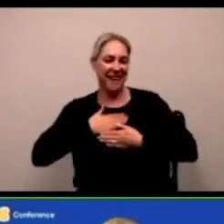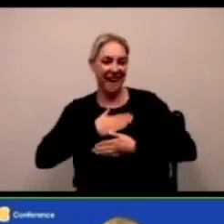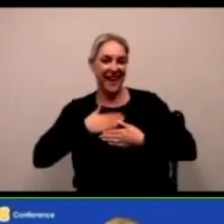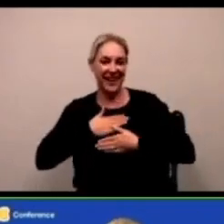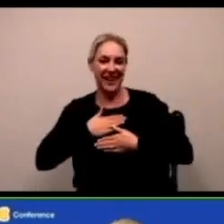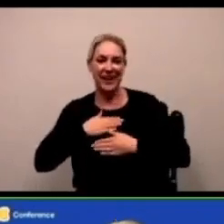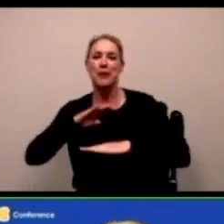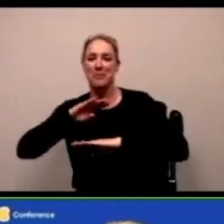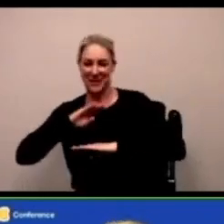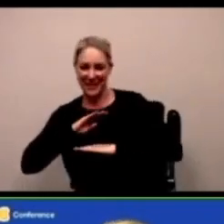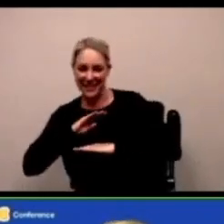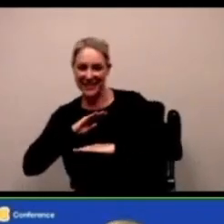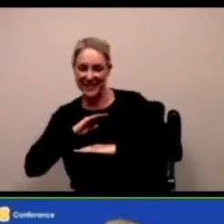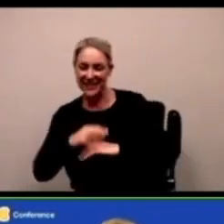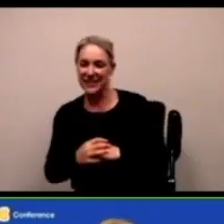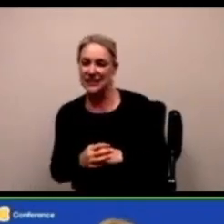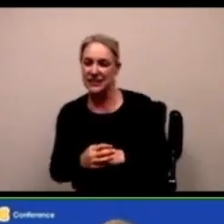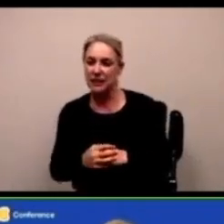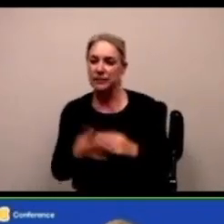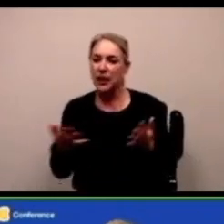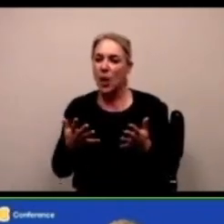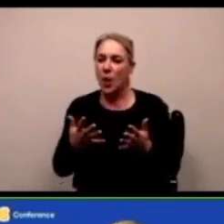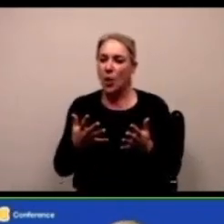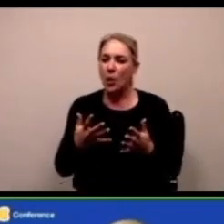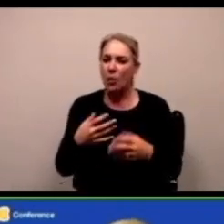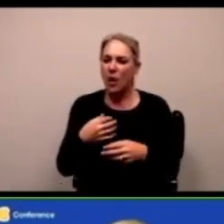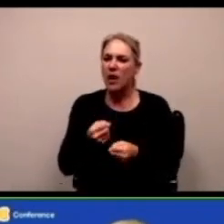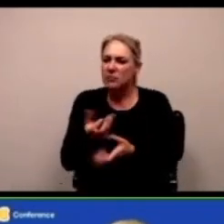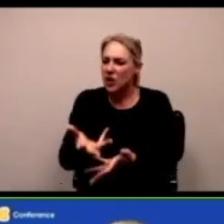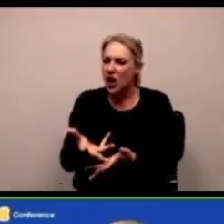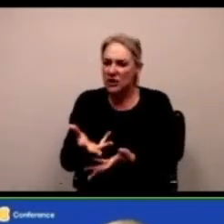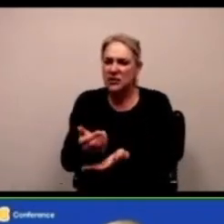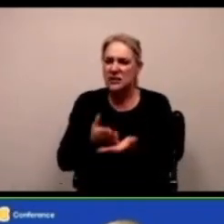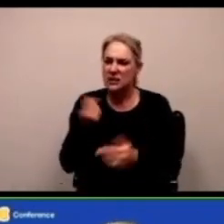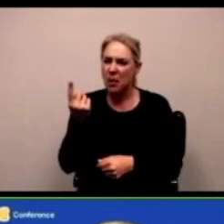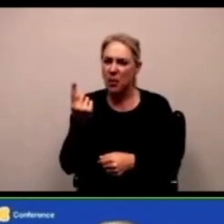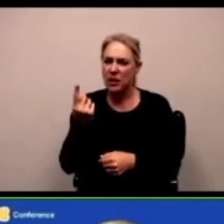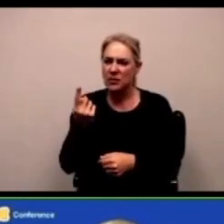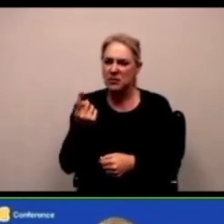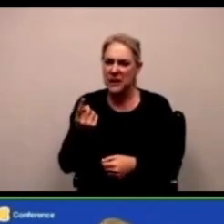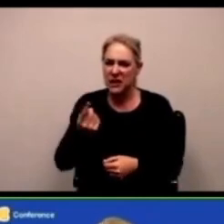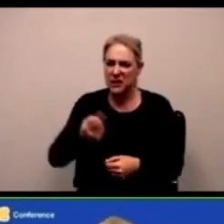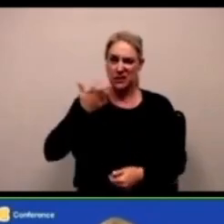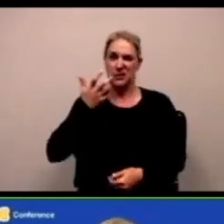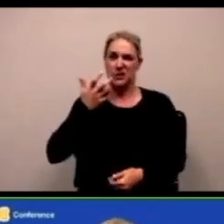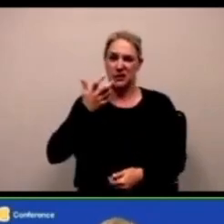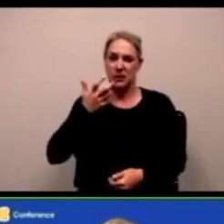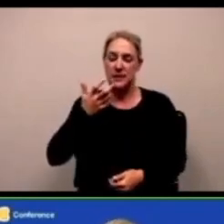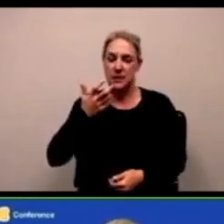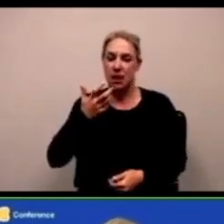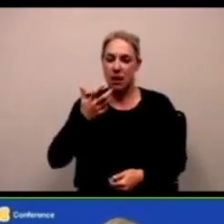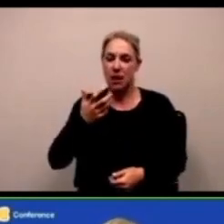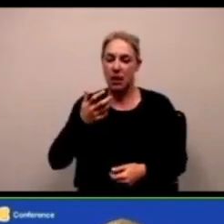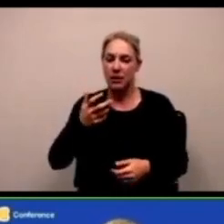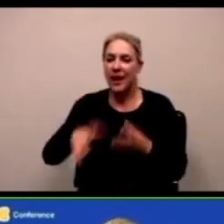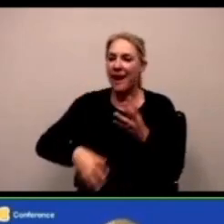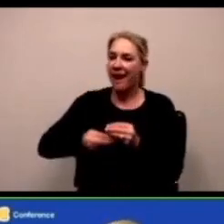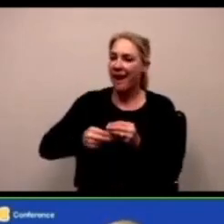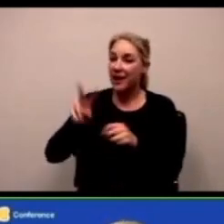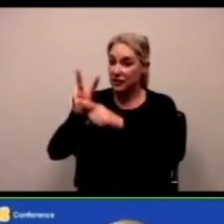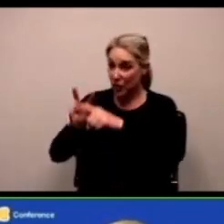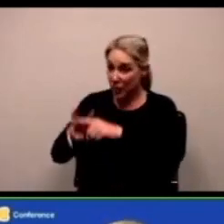to see what makes somebody upset, or, just being able to get that vocabulary in and being able to talk